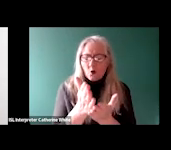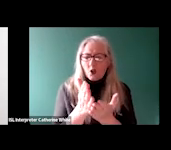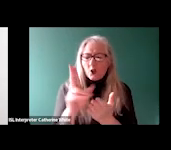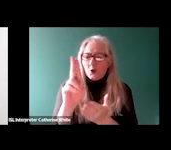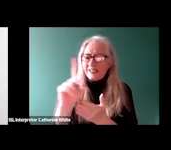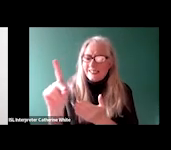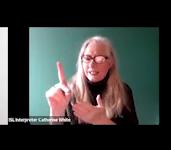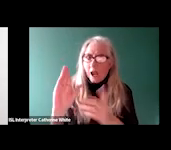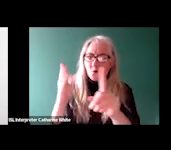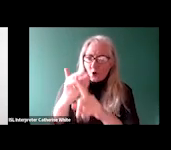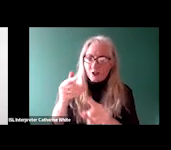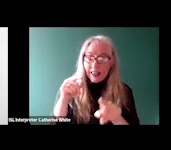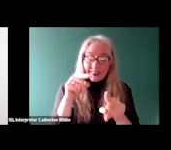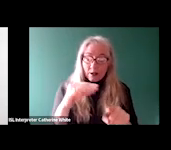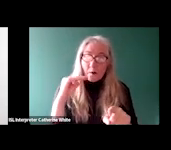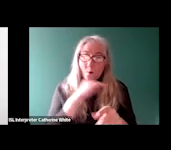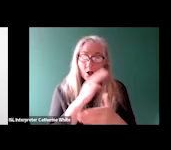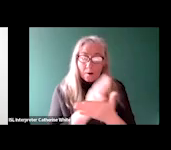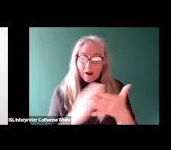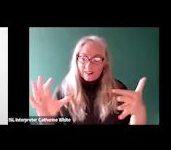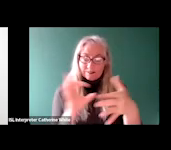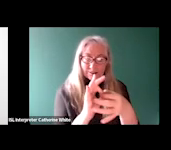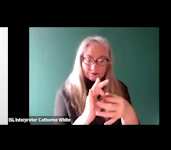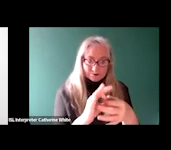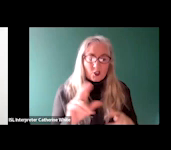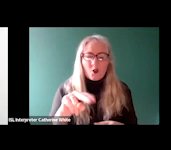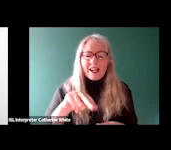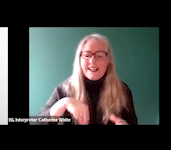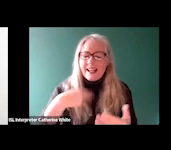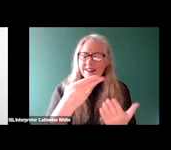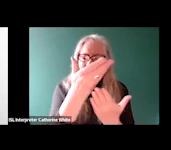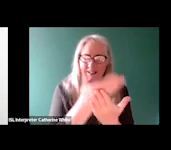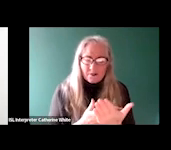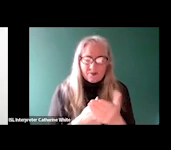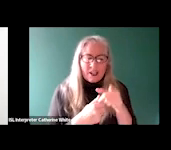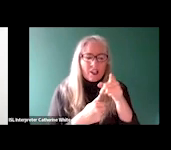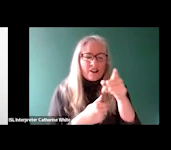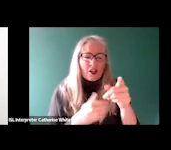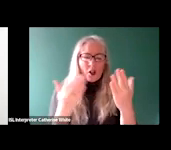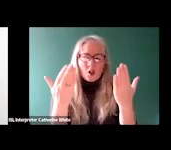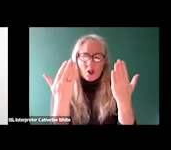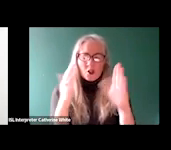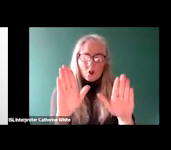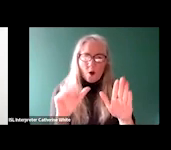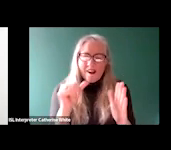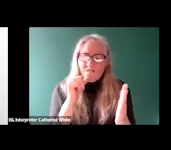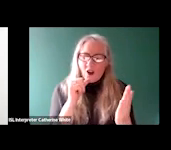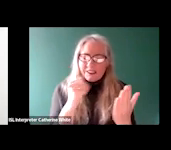really critical. So I might move on to the next slide. So just to give you a sense of the first